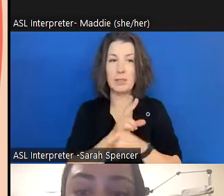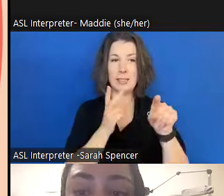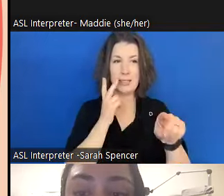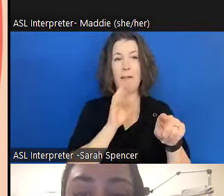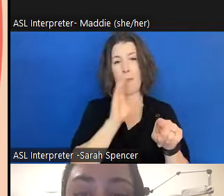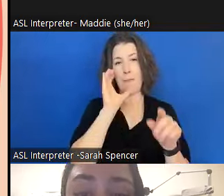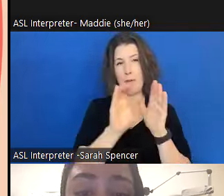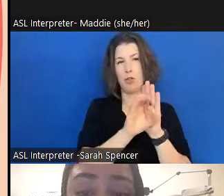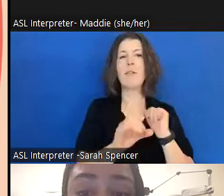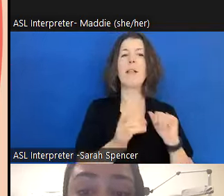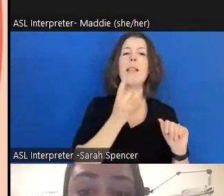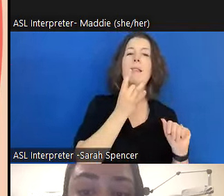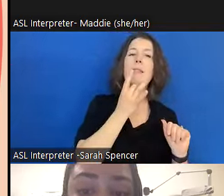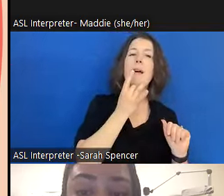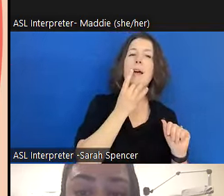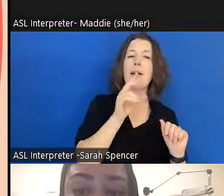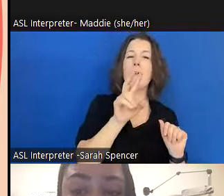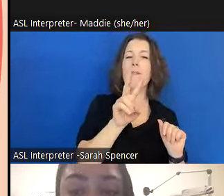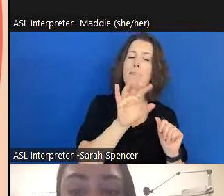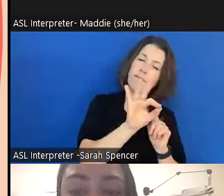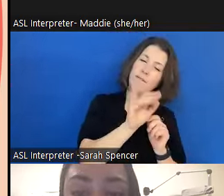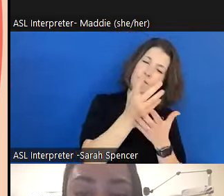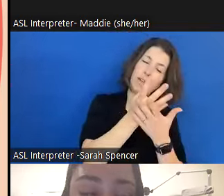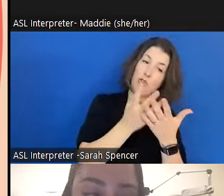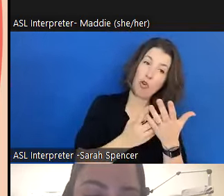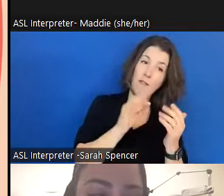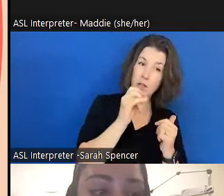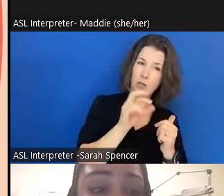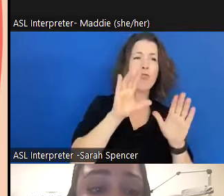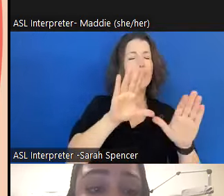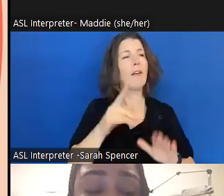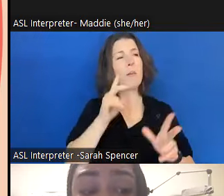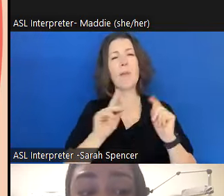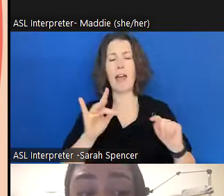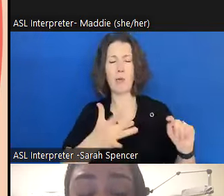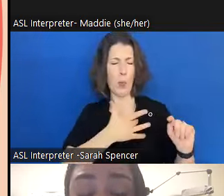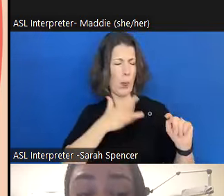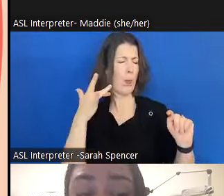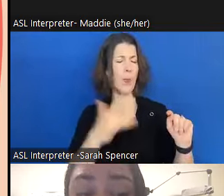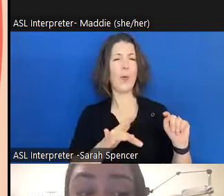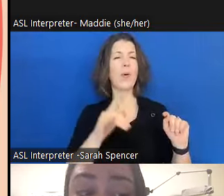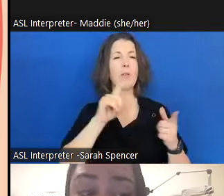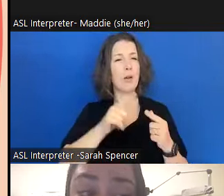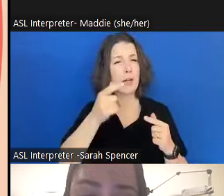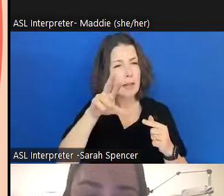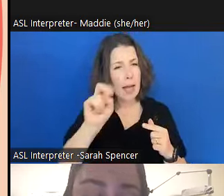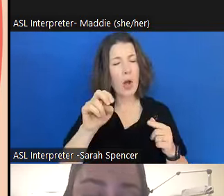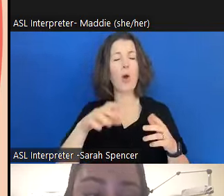filters. These filters are great for glare and contrast sensitivity. There's also